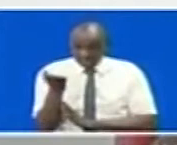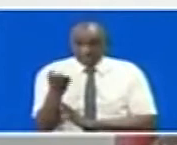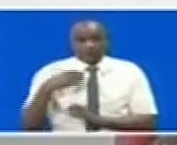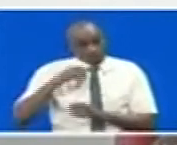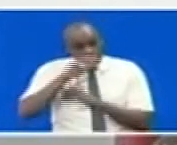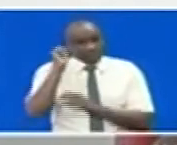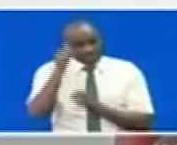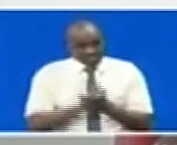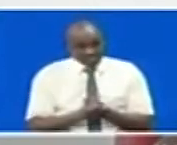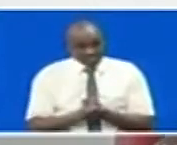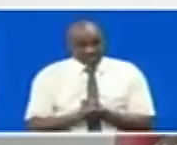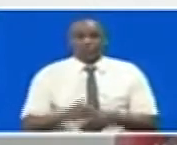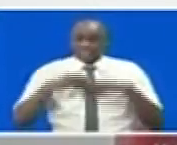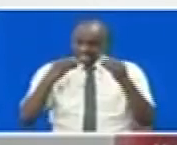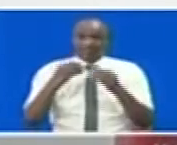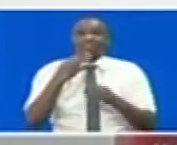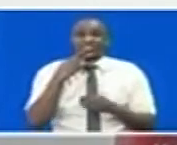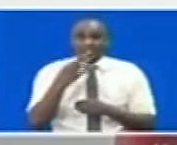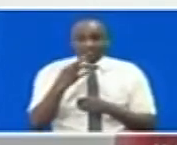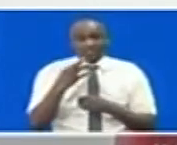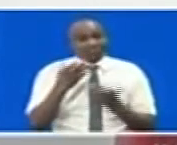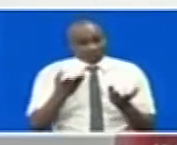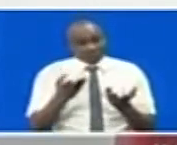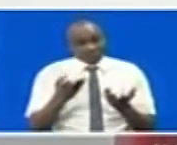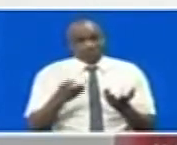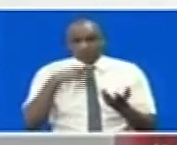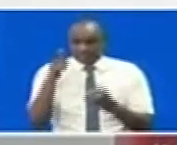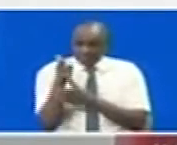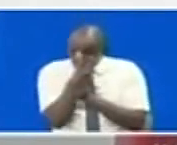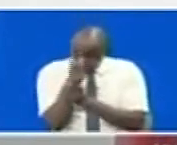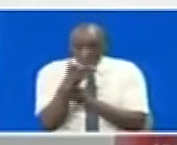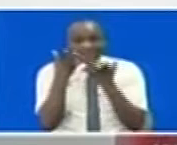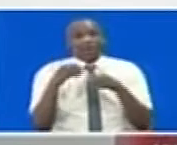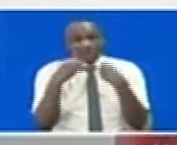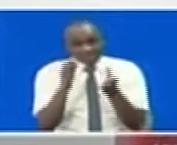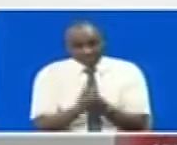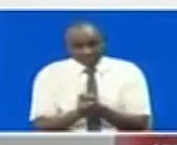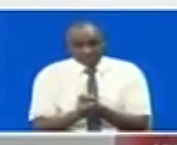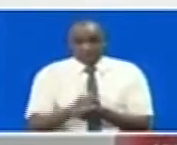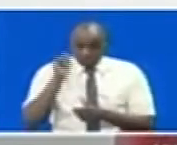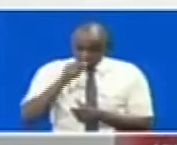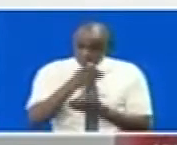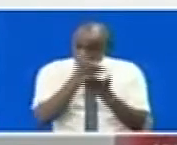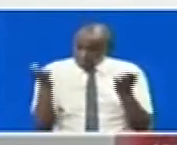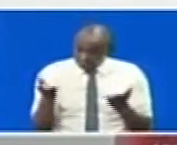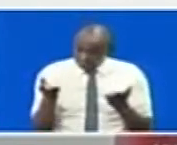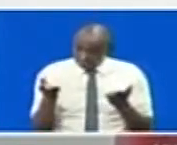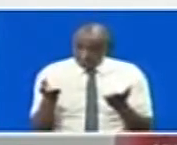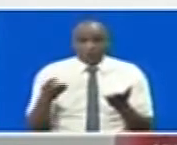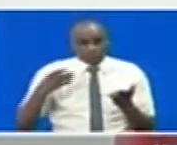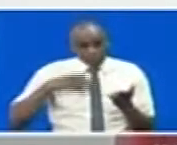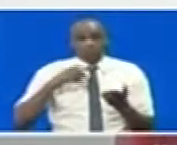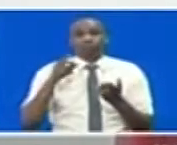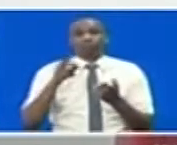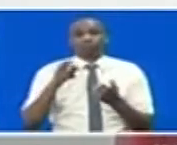country. We gave a similar number of camcorders to those cohesion